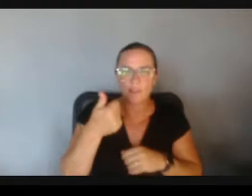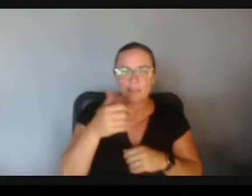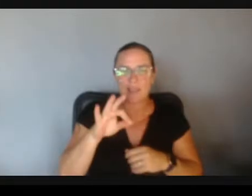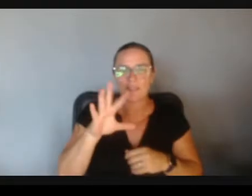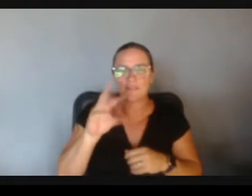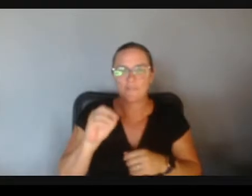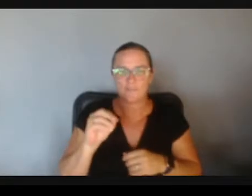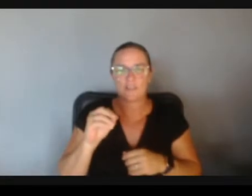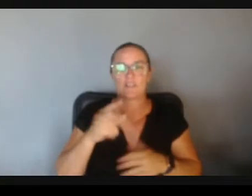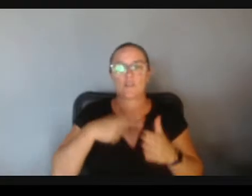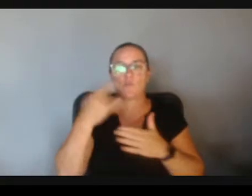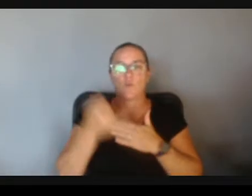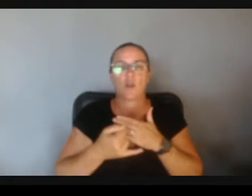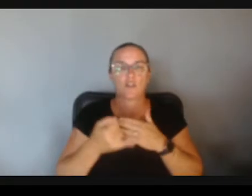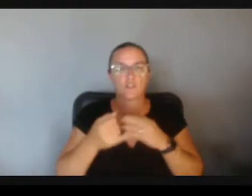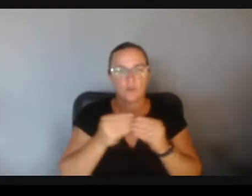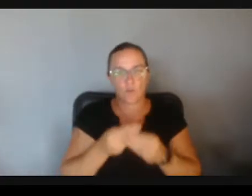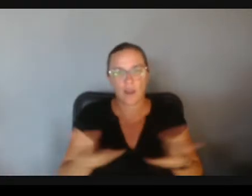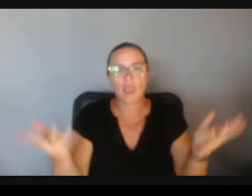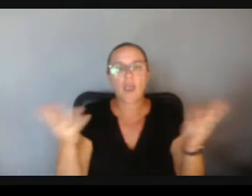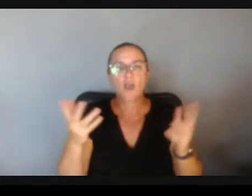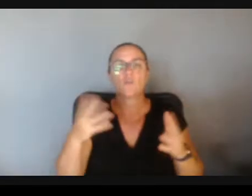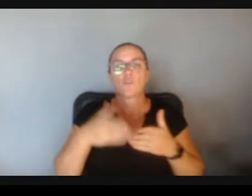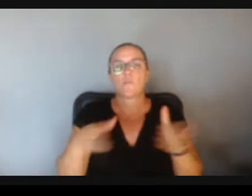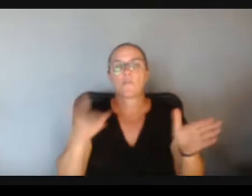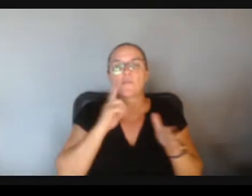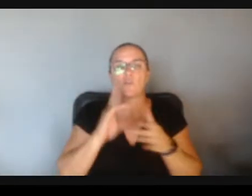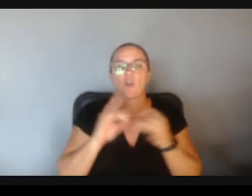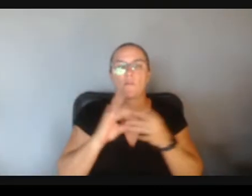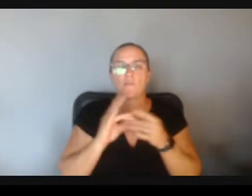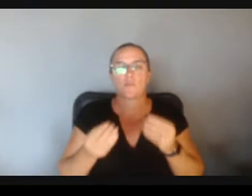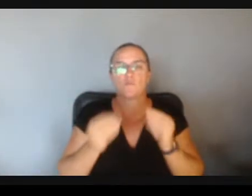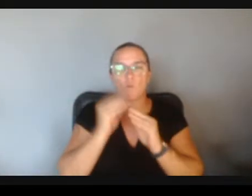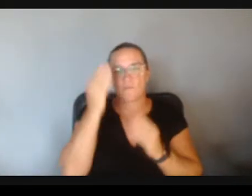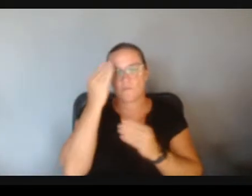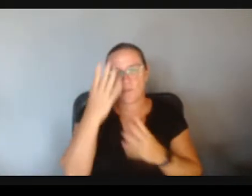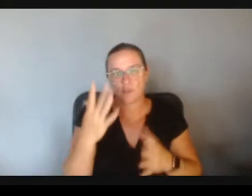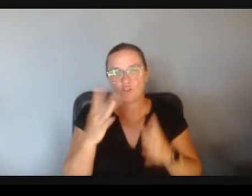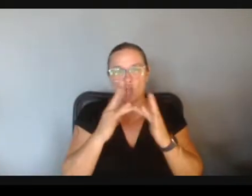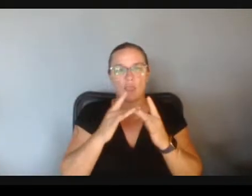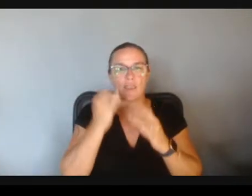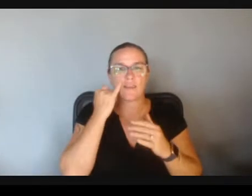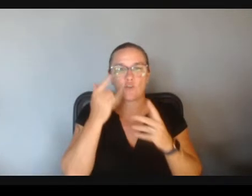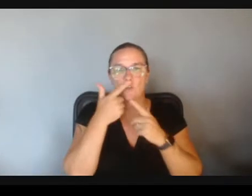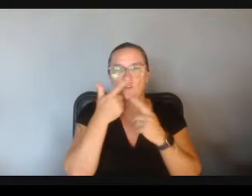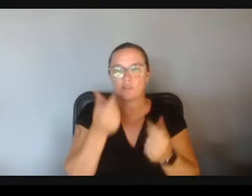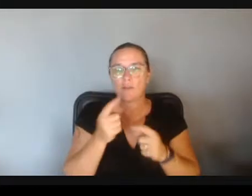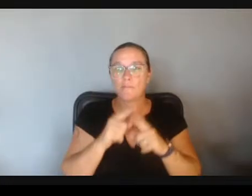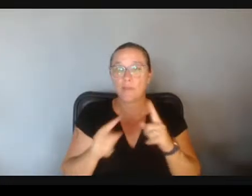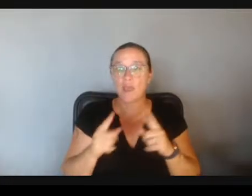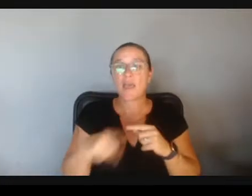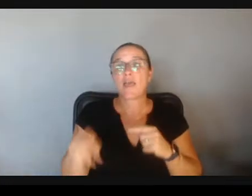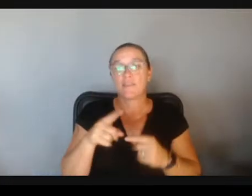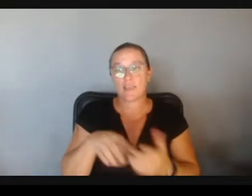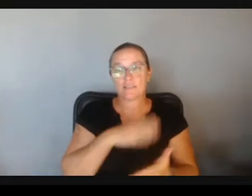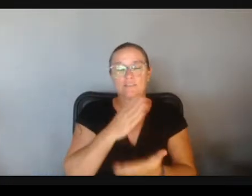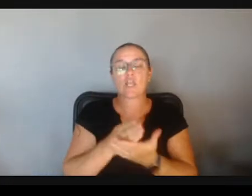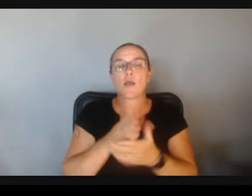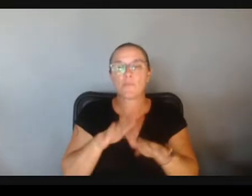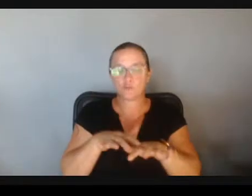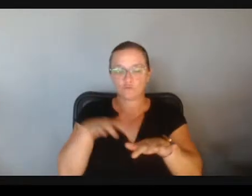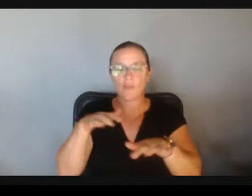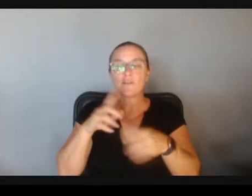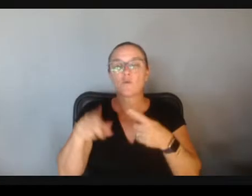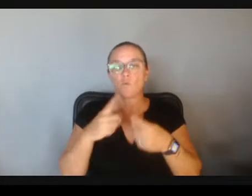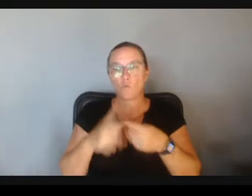project went out to the public for comment. There's some more information online if you're interested. Just be aware that they do stop traffic while you're